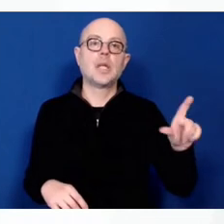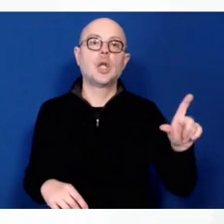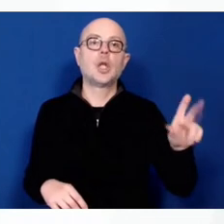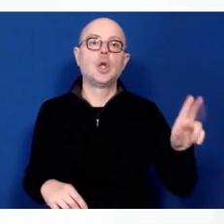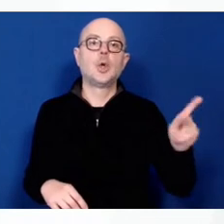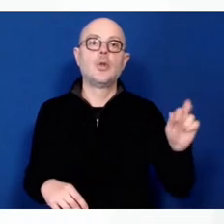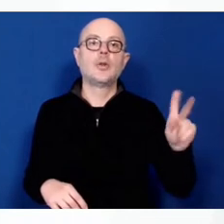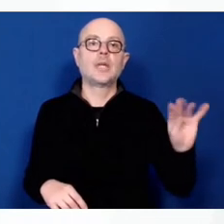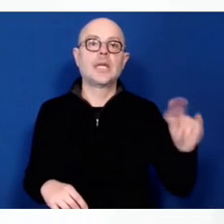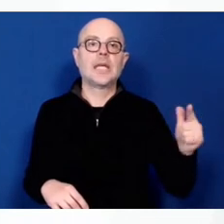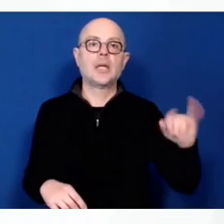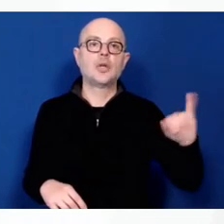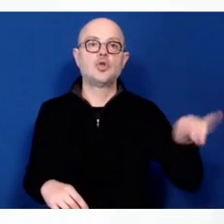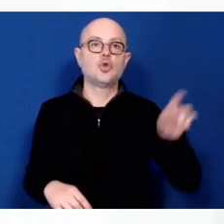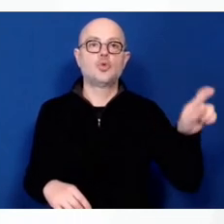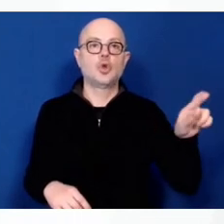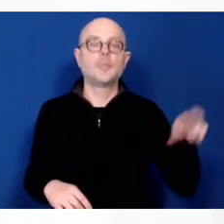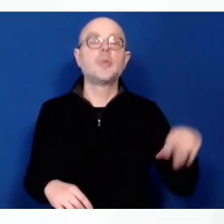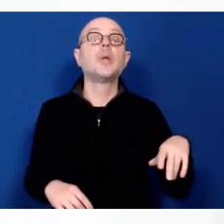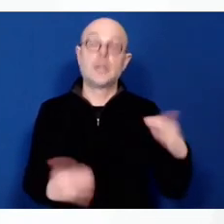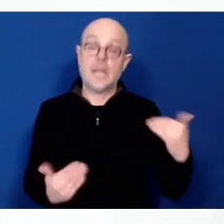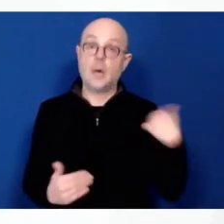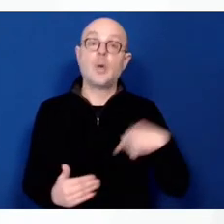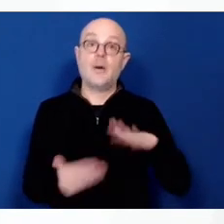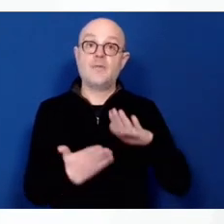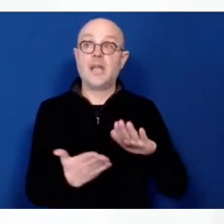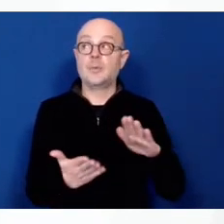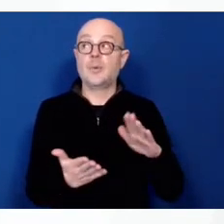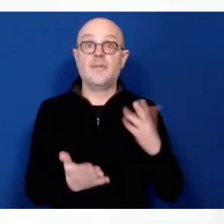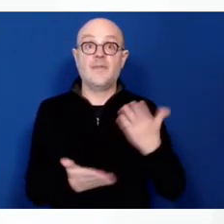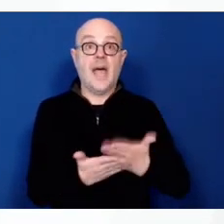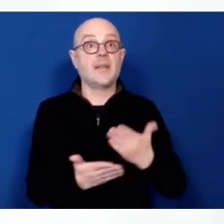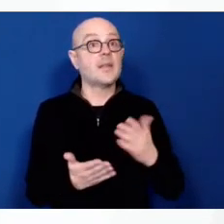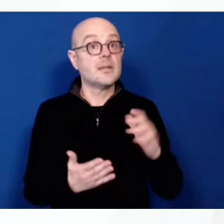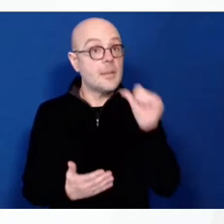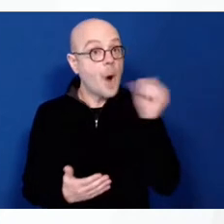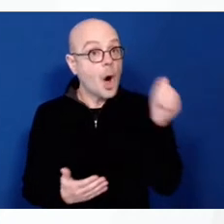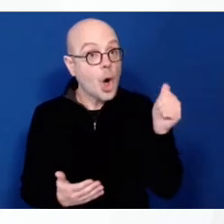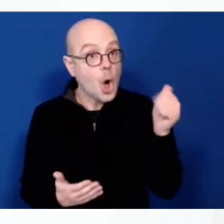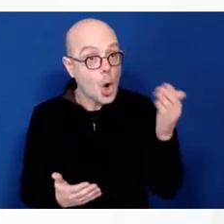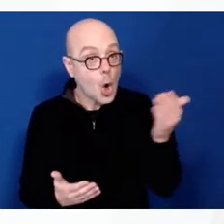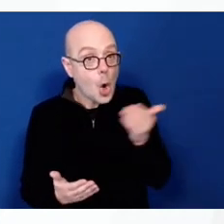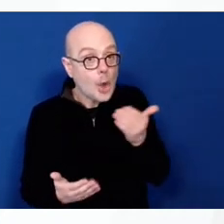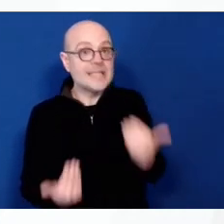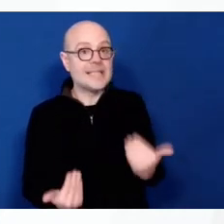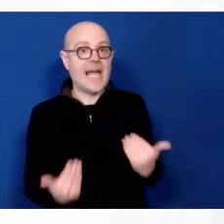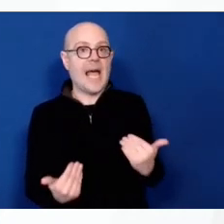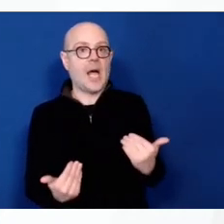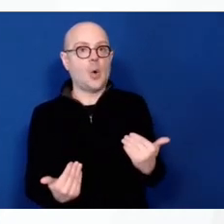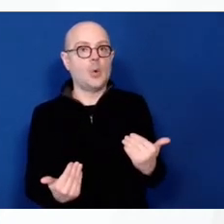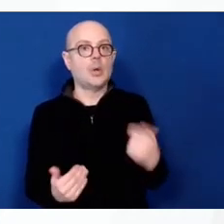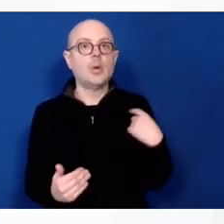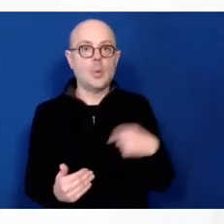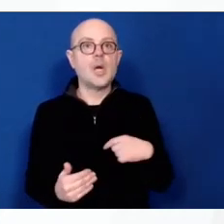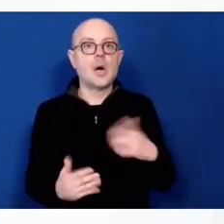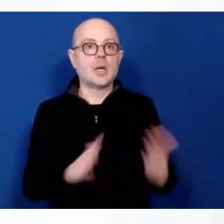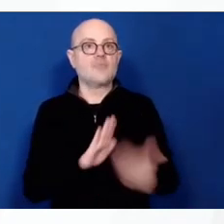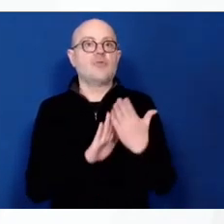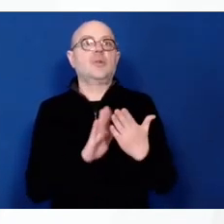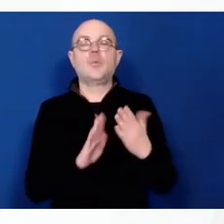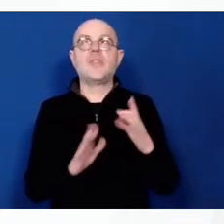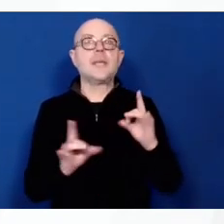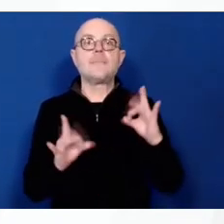now faced with the fact that tomorrow is today. We are confronted with the fierce urgency of now. In